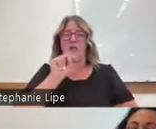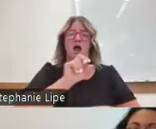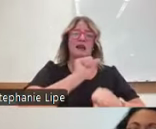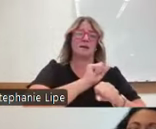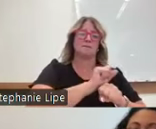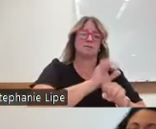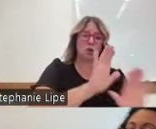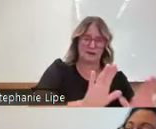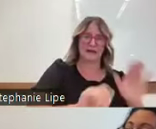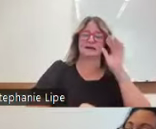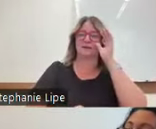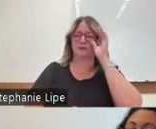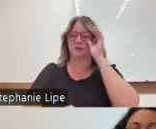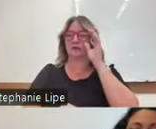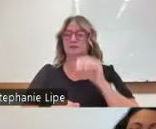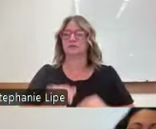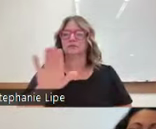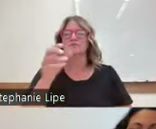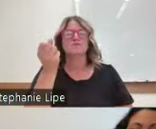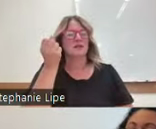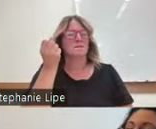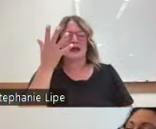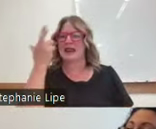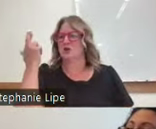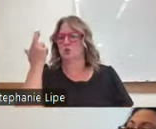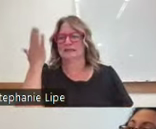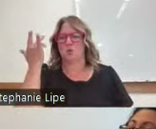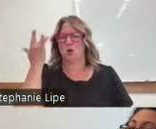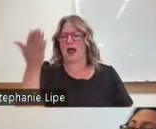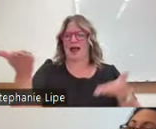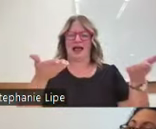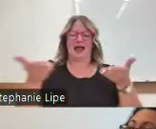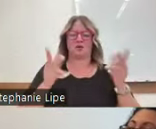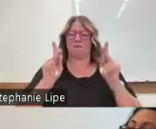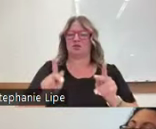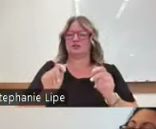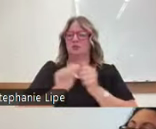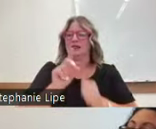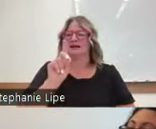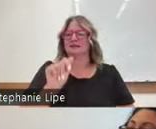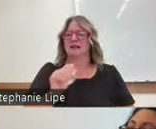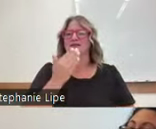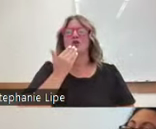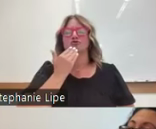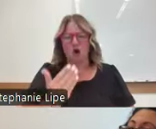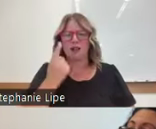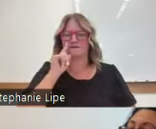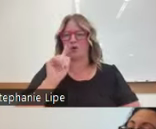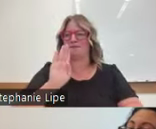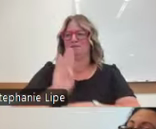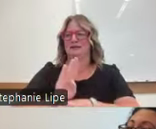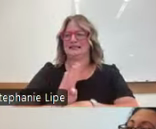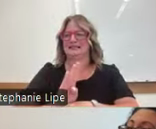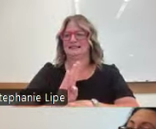disabilities, people involved in the workforce, and with employment. There's a lot of reasons why You